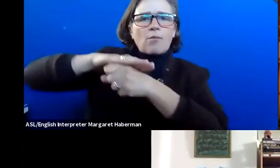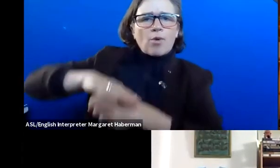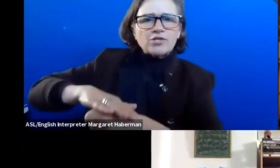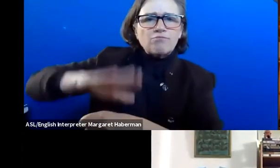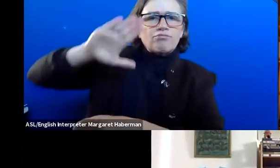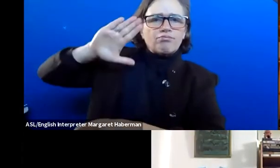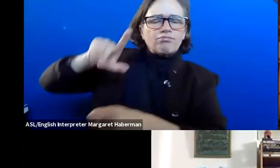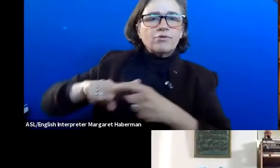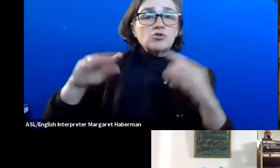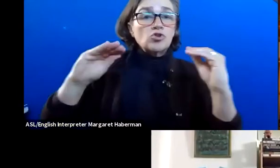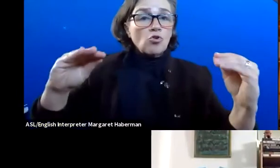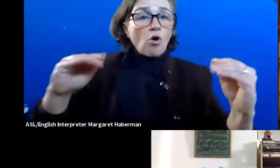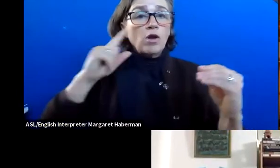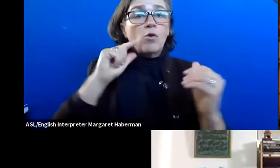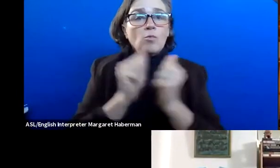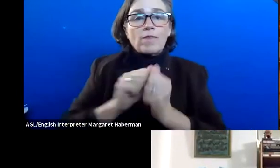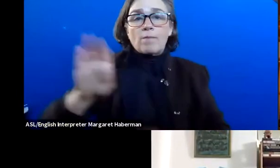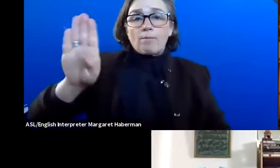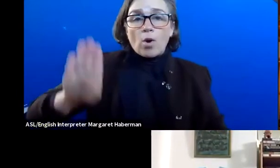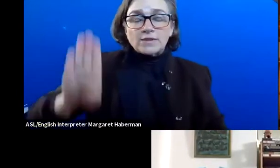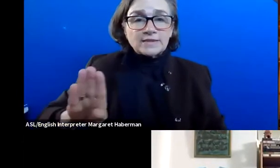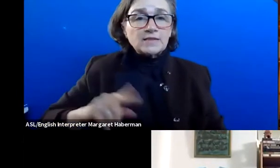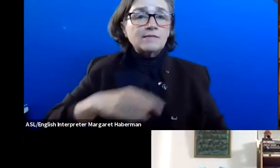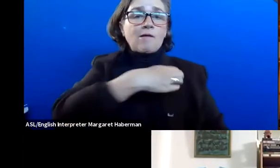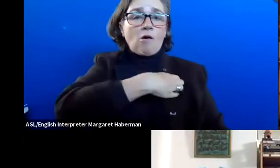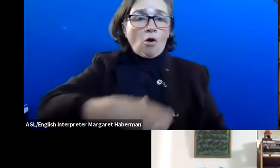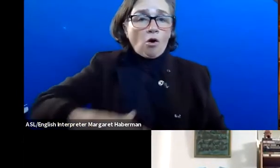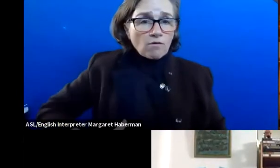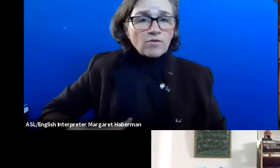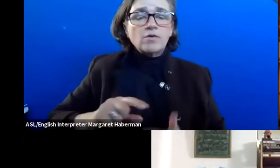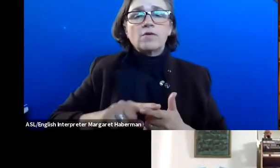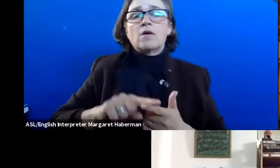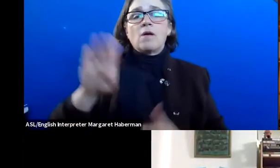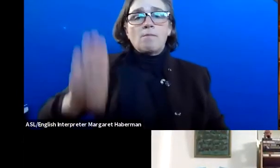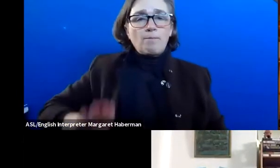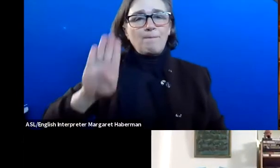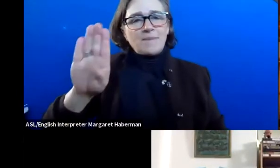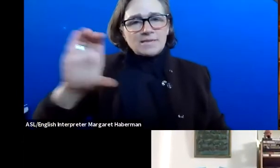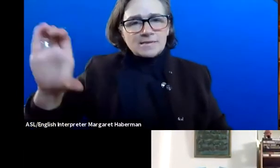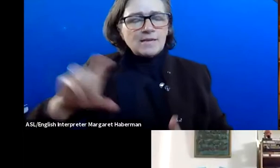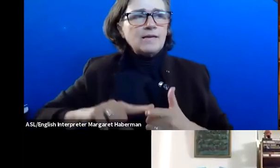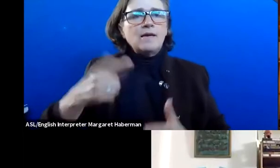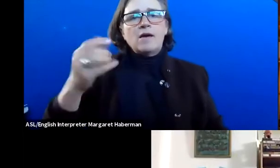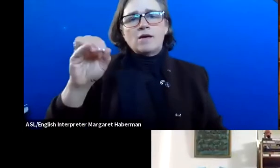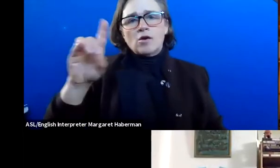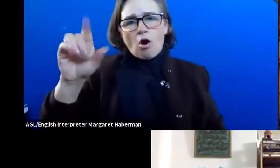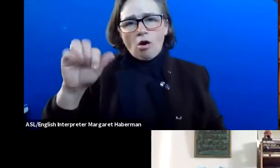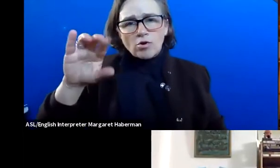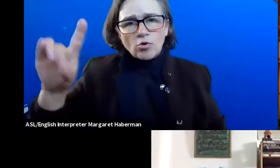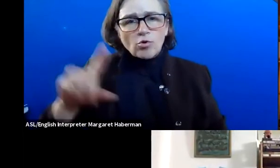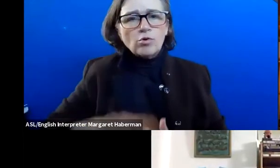academic programs for teachers in Boston, at Harvard University, Boston College, Goddard College, Lesley